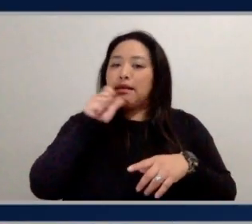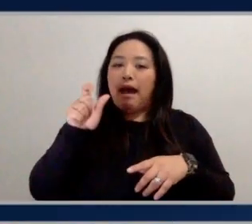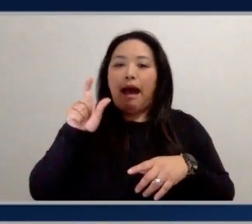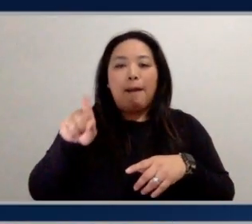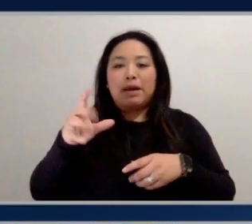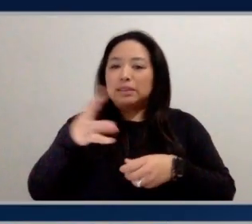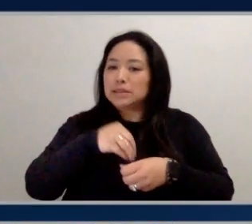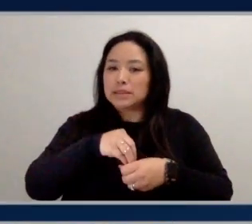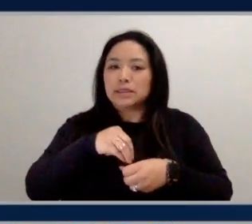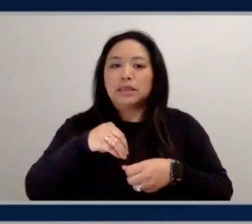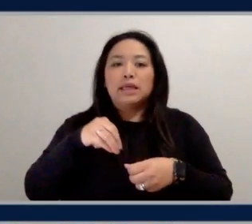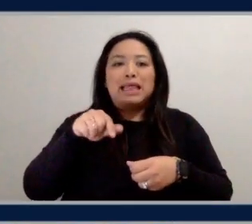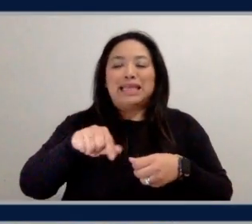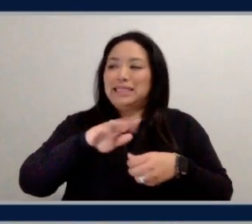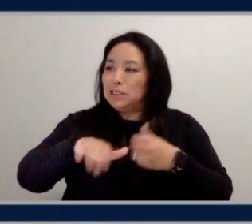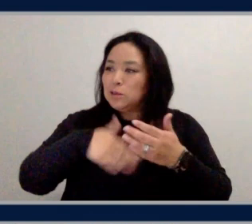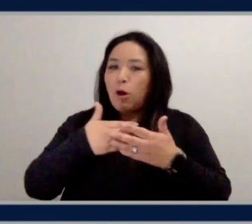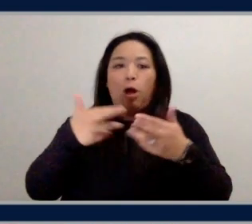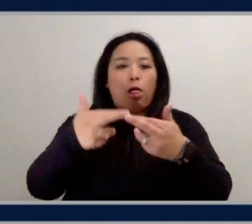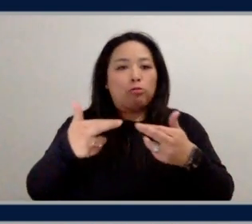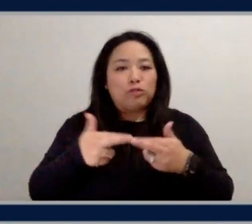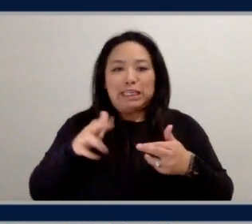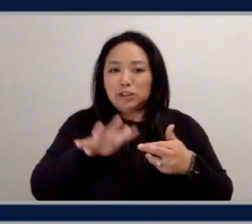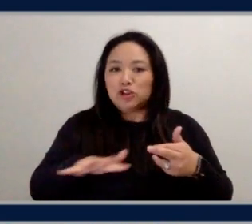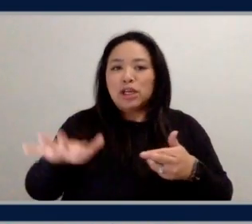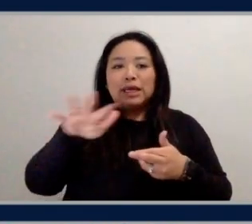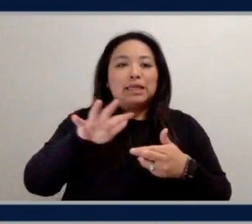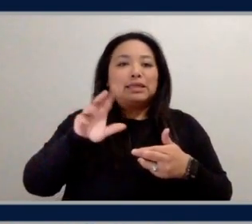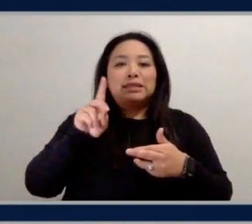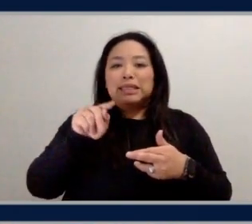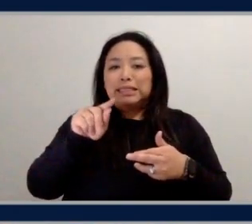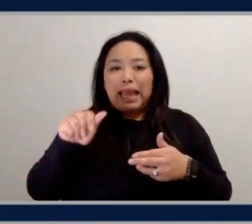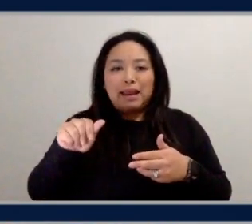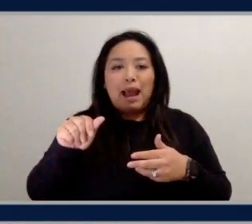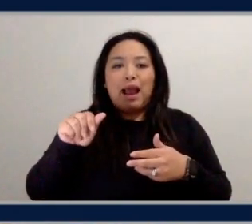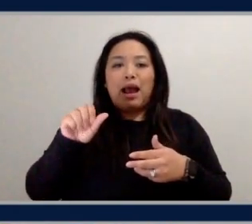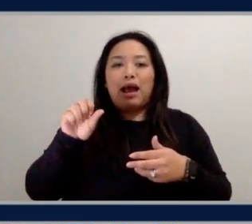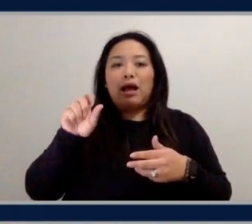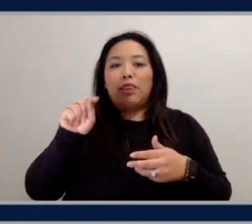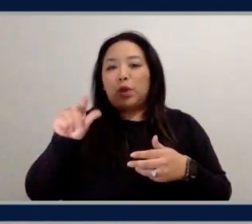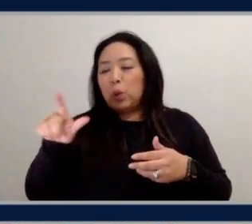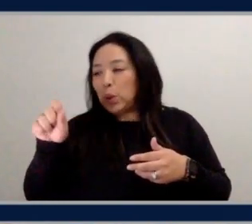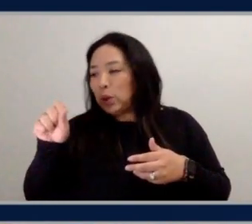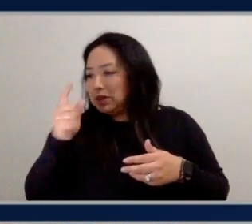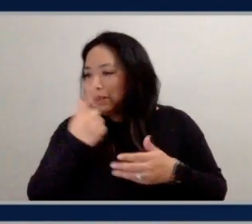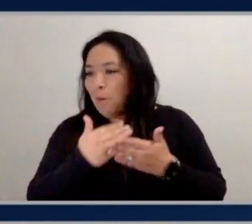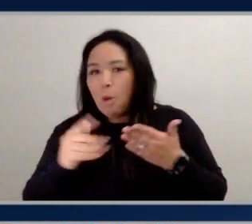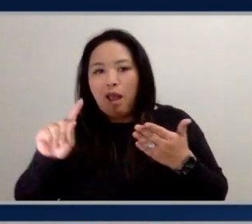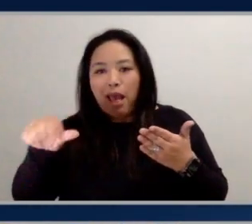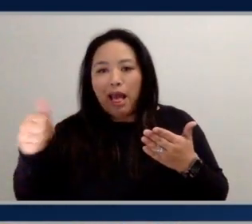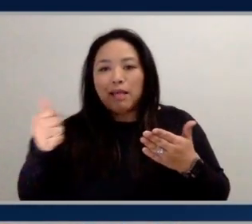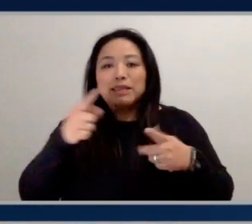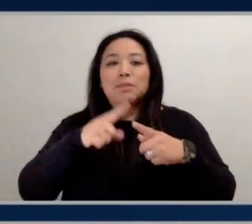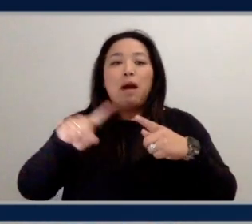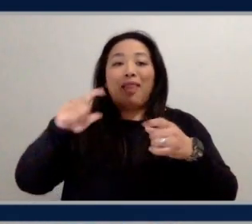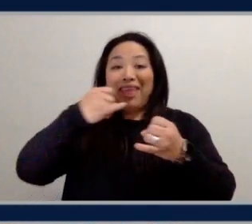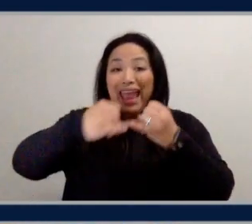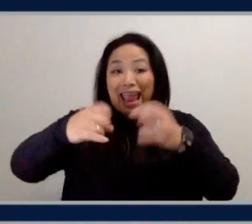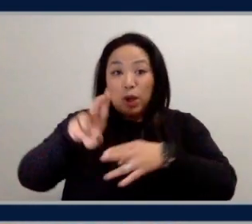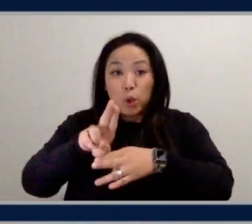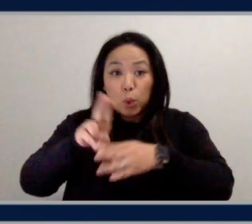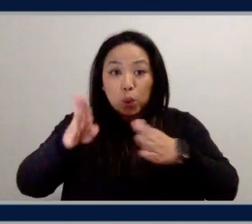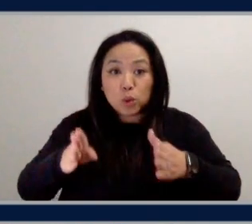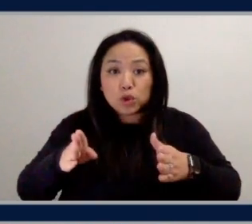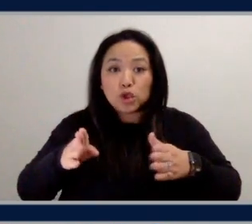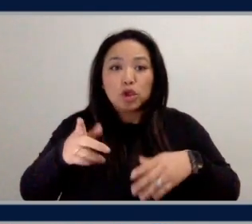This is cross-region. This is a cross-region project. The data is somewhere else. The tool is somewhere else. But the end user, the data scientist, never has to